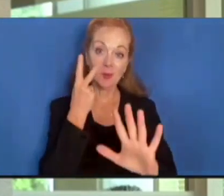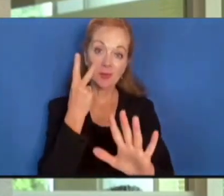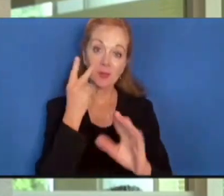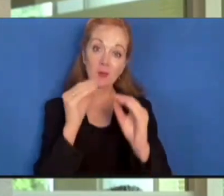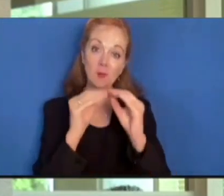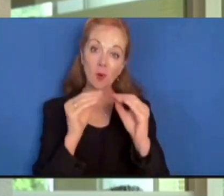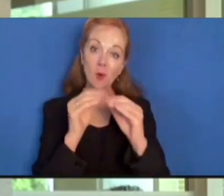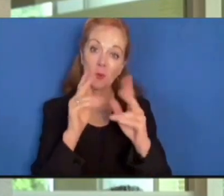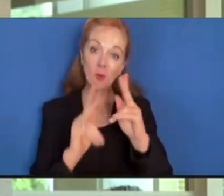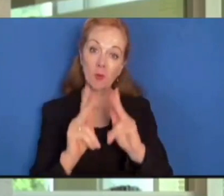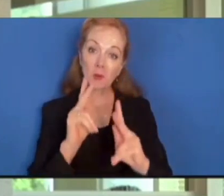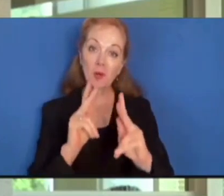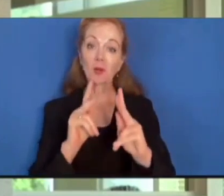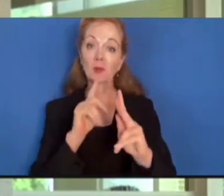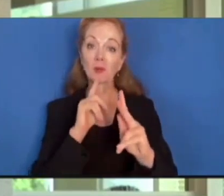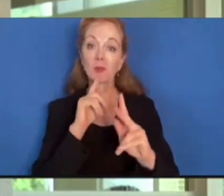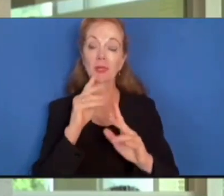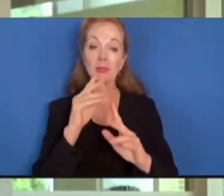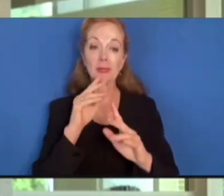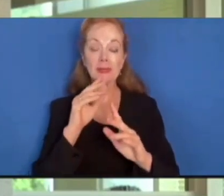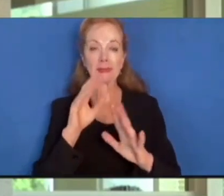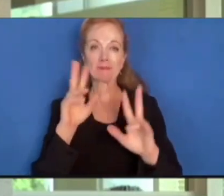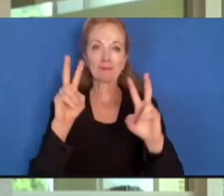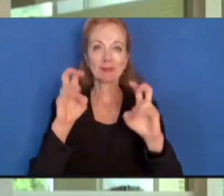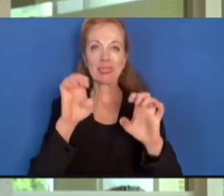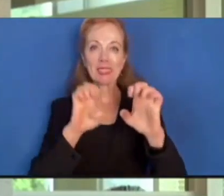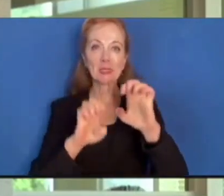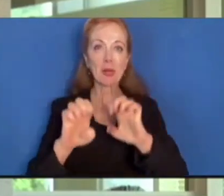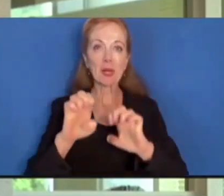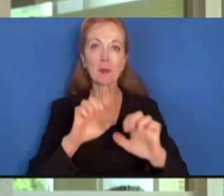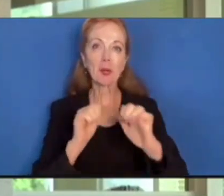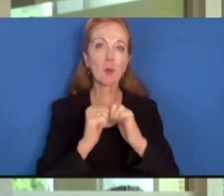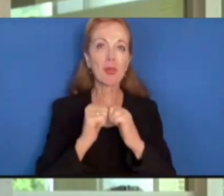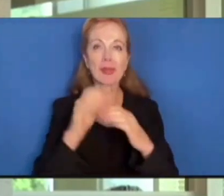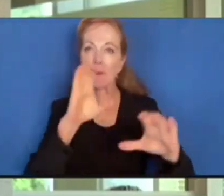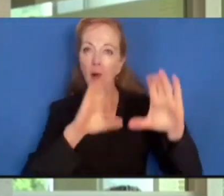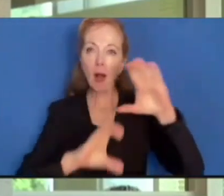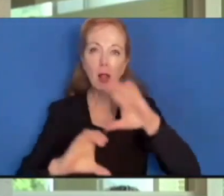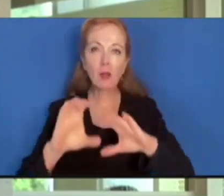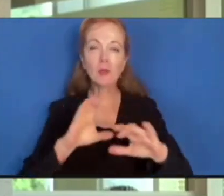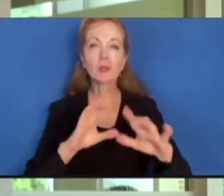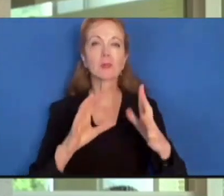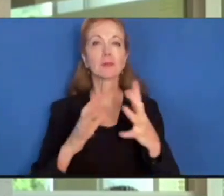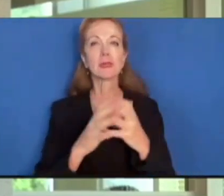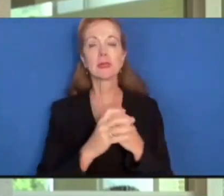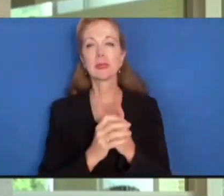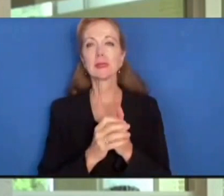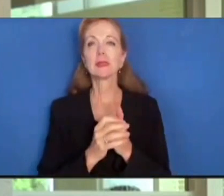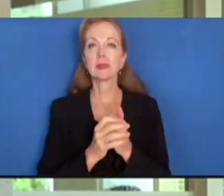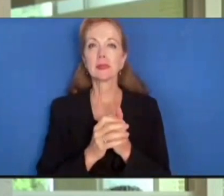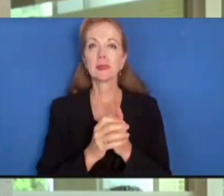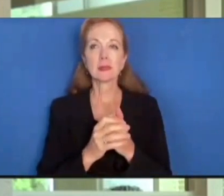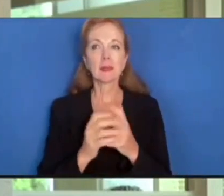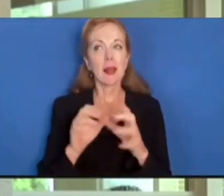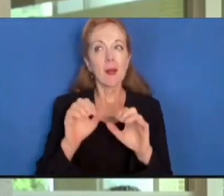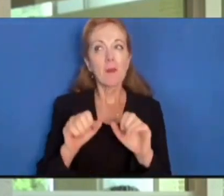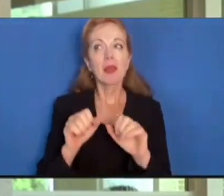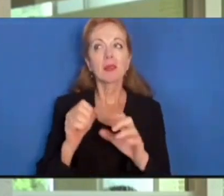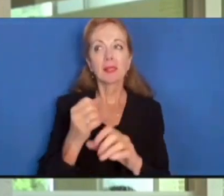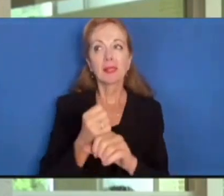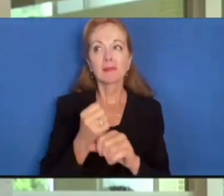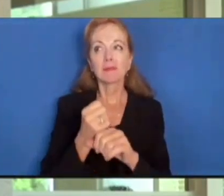folks experimenting with things as the ability to get the information on how to manufacture them is becoming